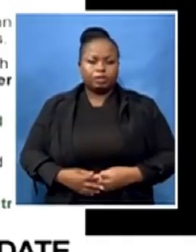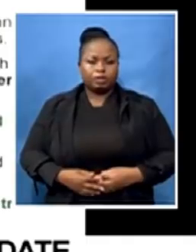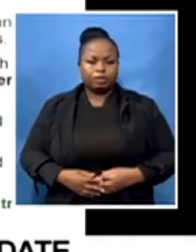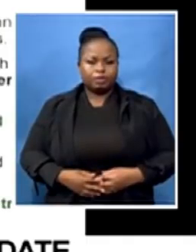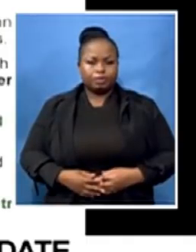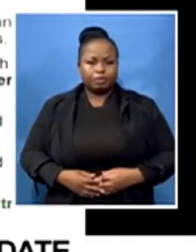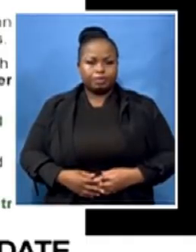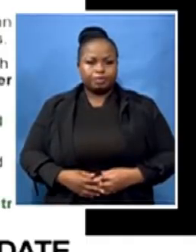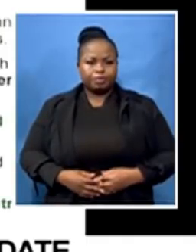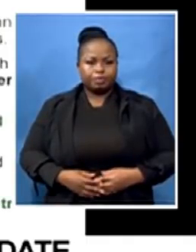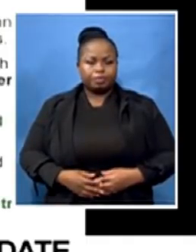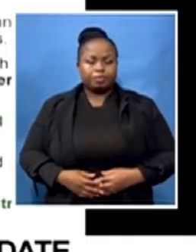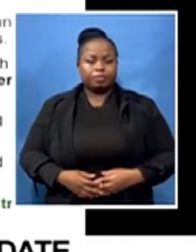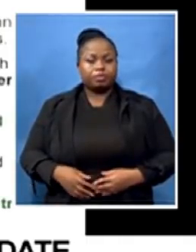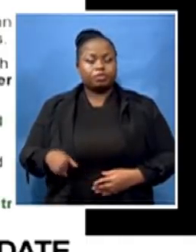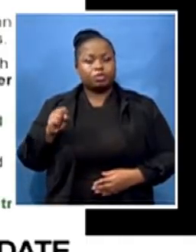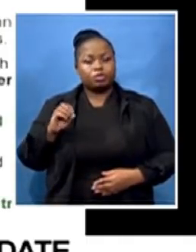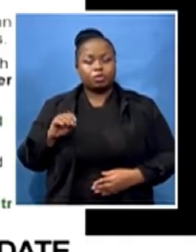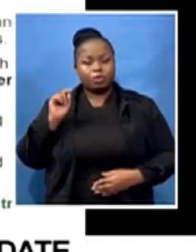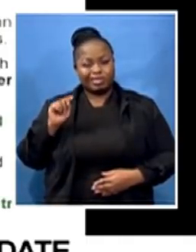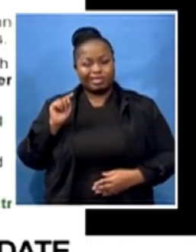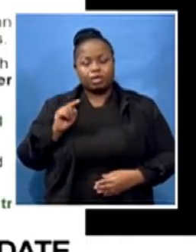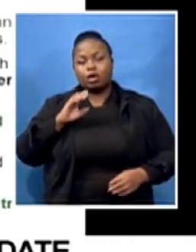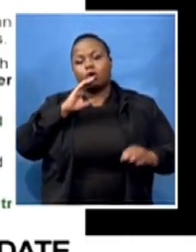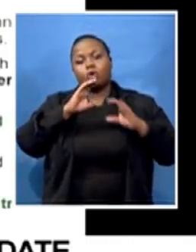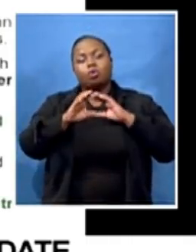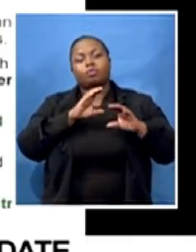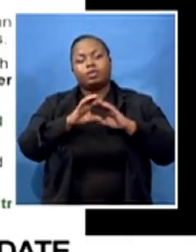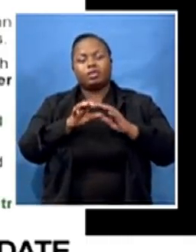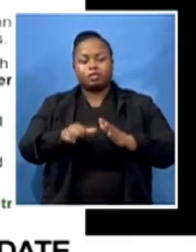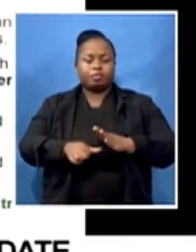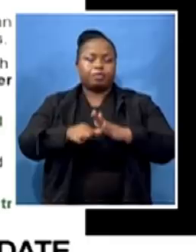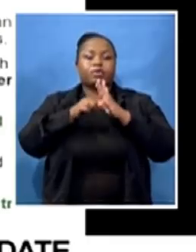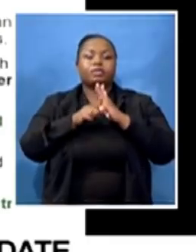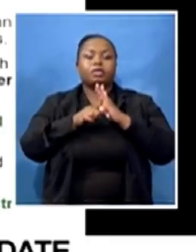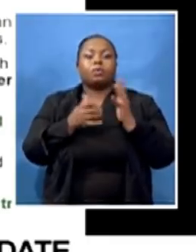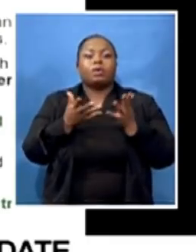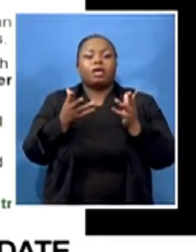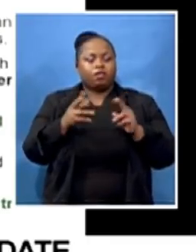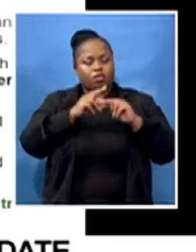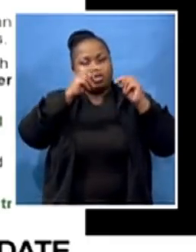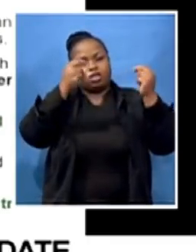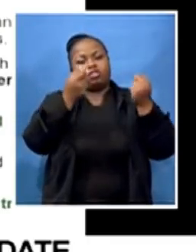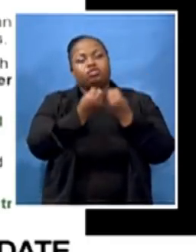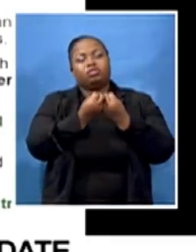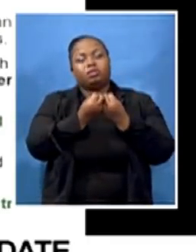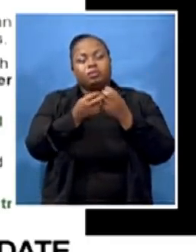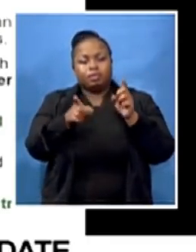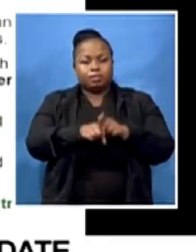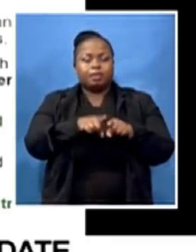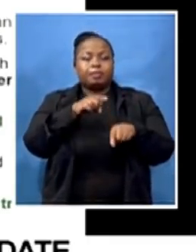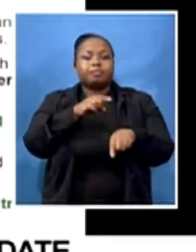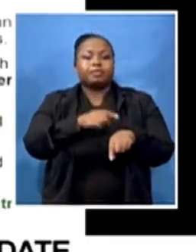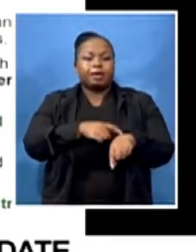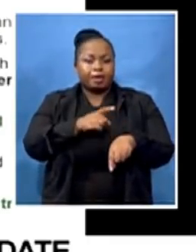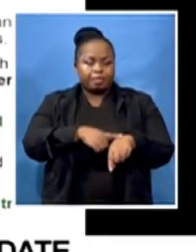communication is important, not only at the national, but it's important that all the spheres of